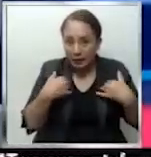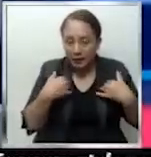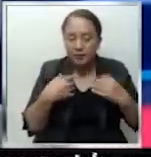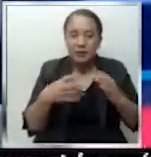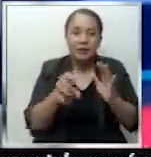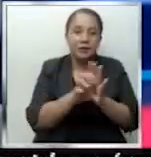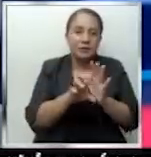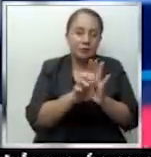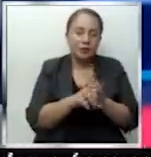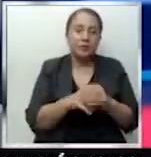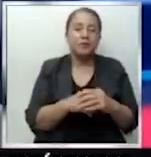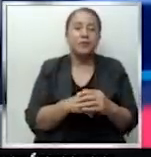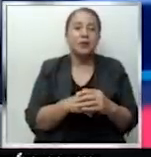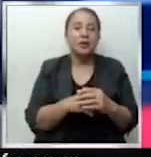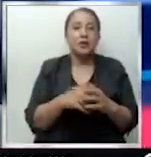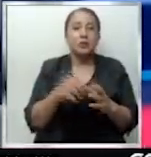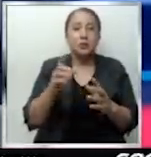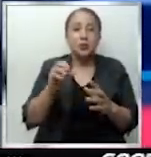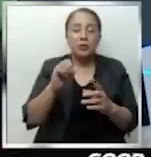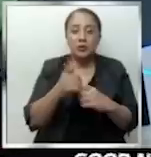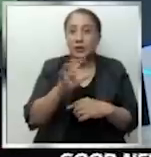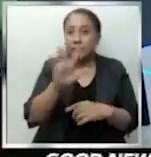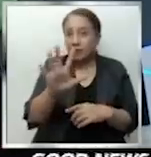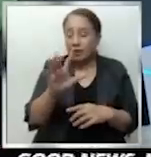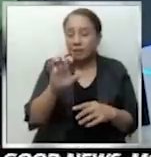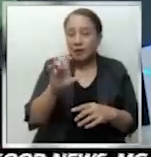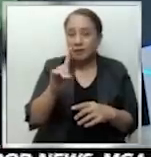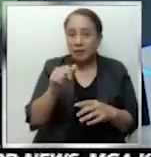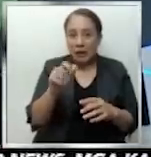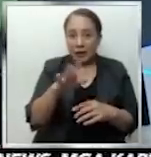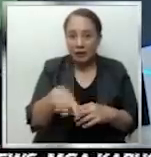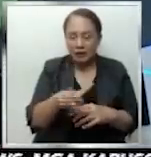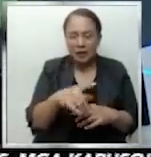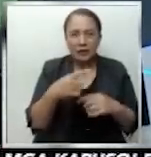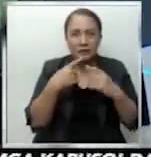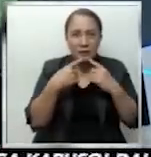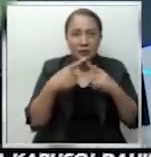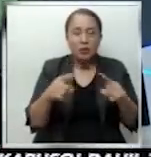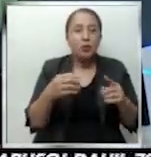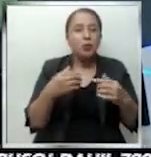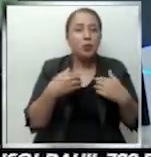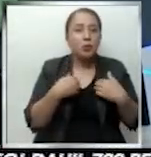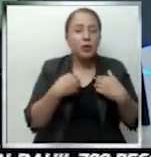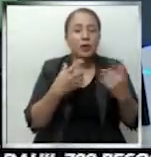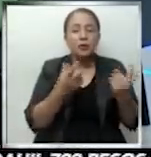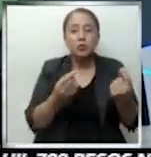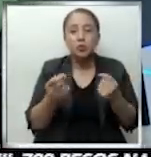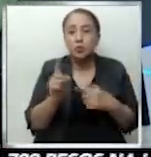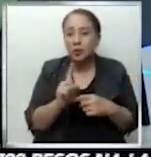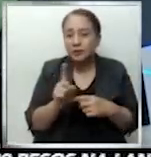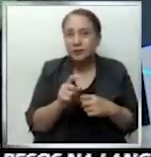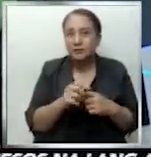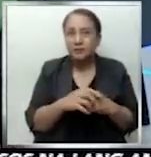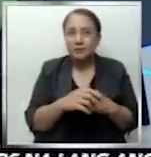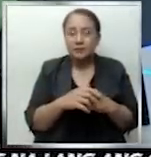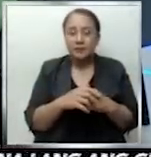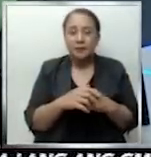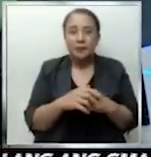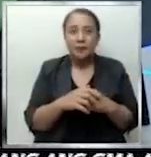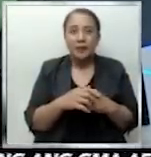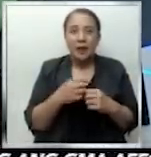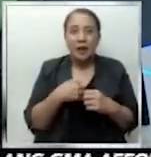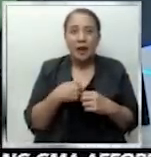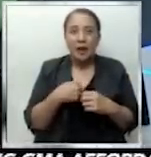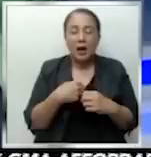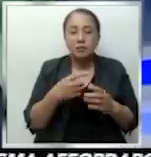example, in the original five EDCA sites, I can announce today that we are going to do a groundbreaking just